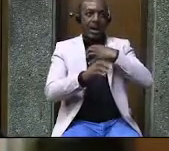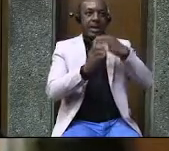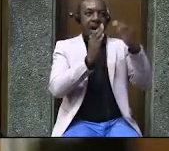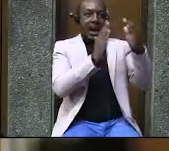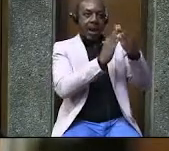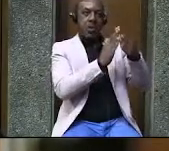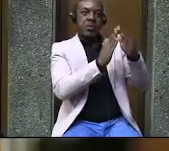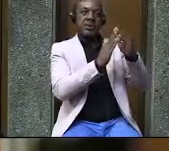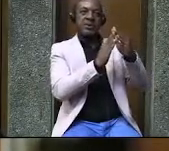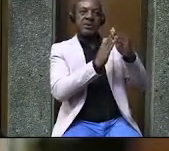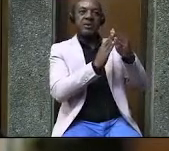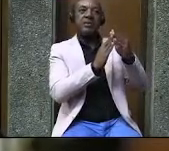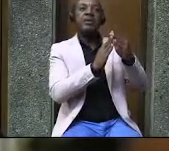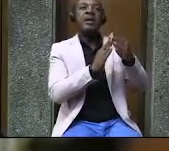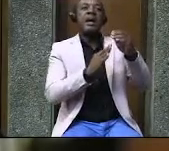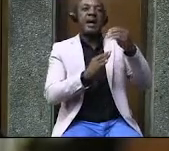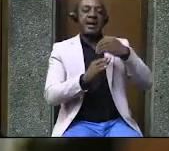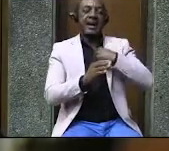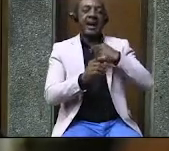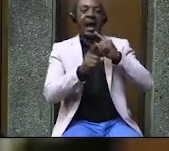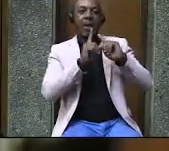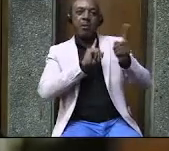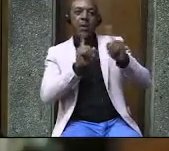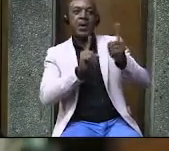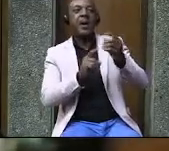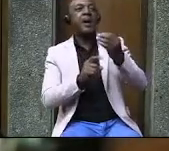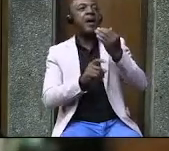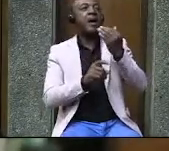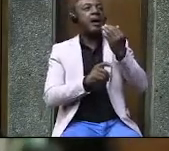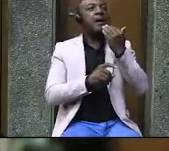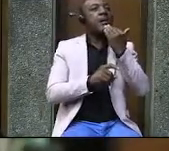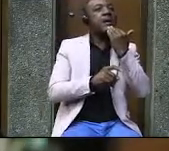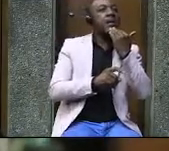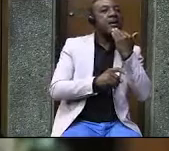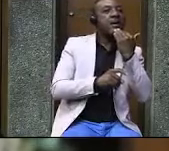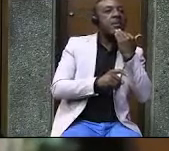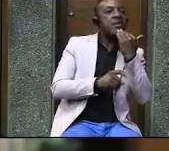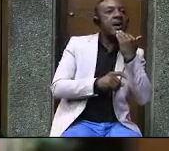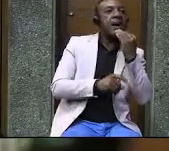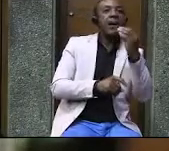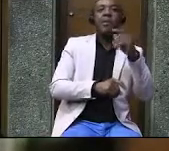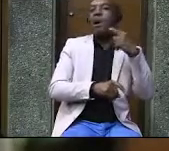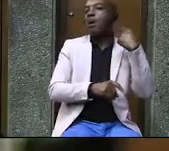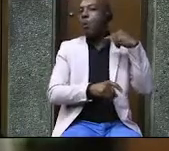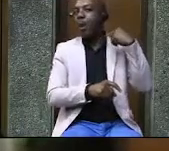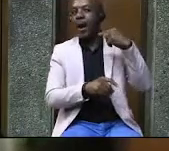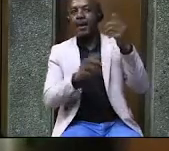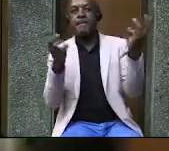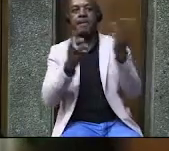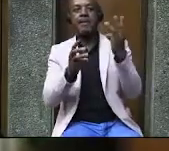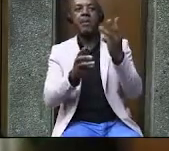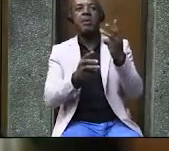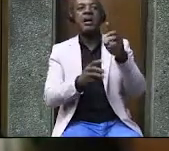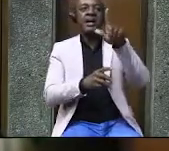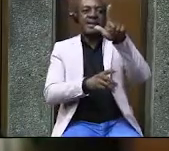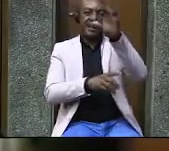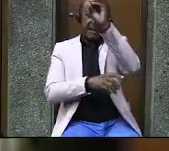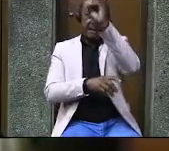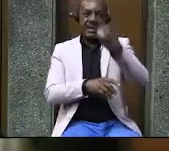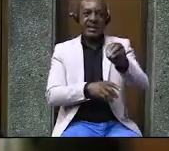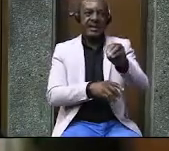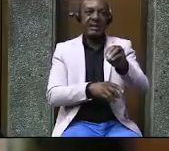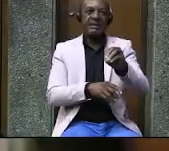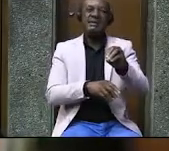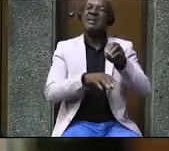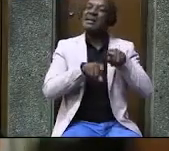And I'm talking about white people in particular. Not only that, but 7% of the very same